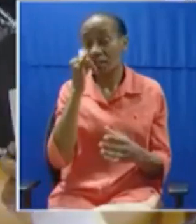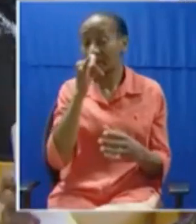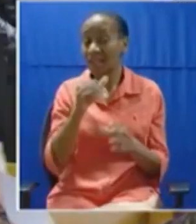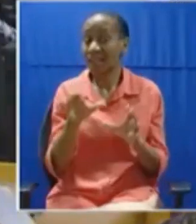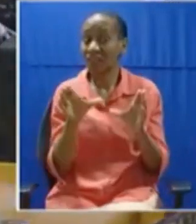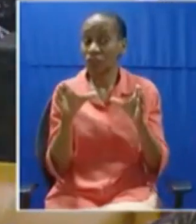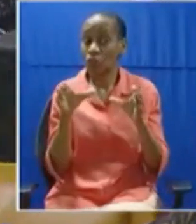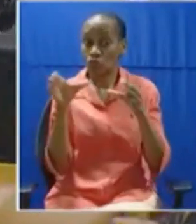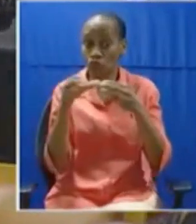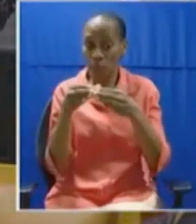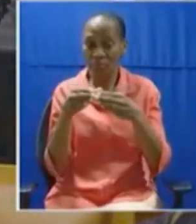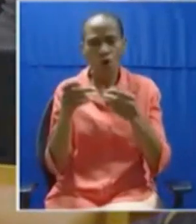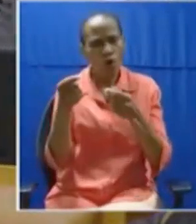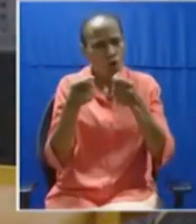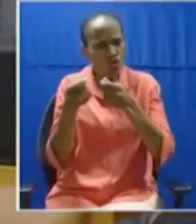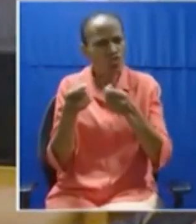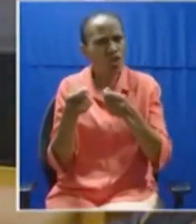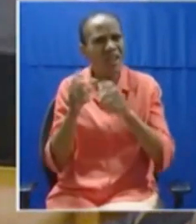in charge.